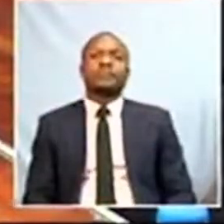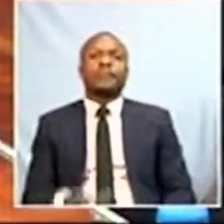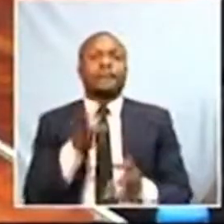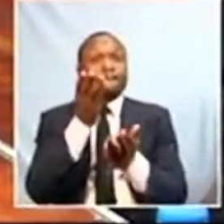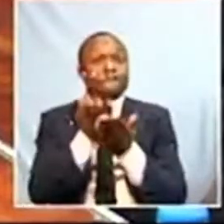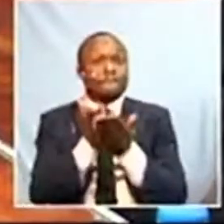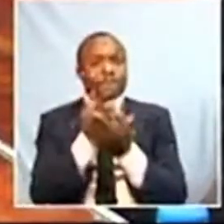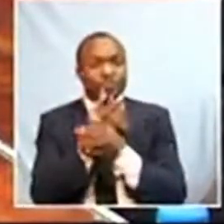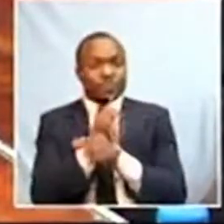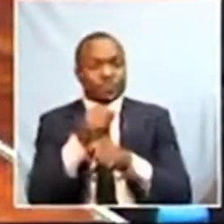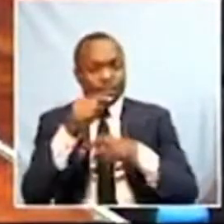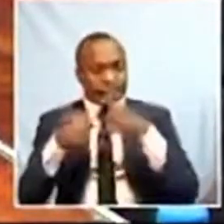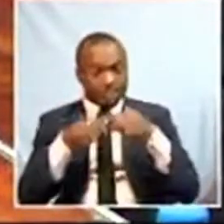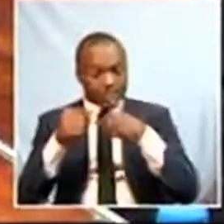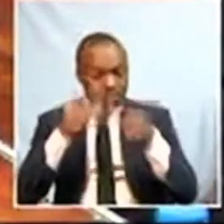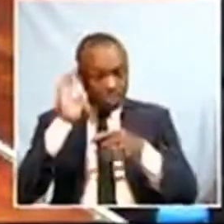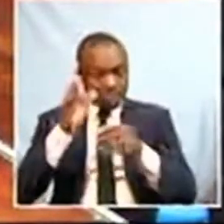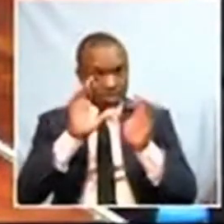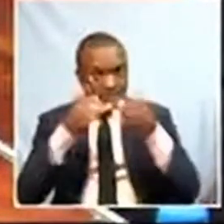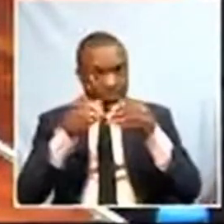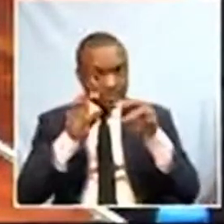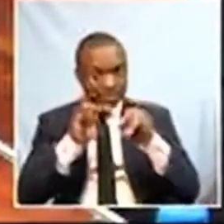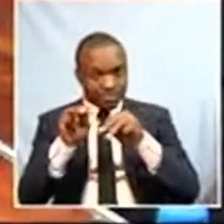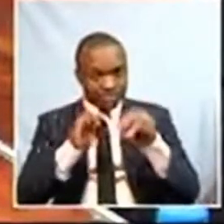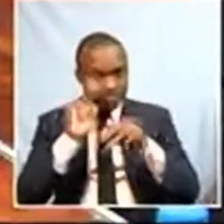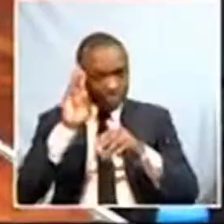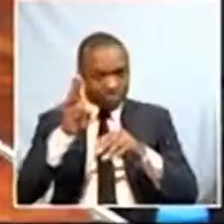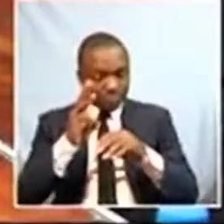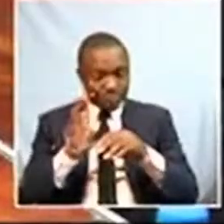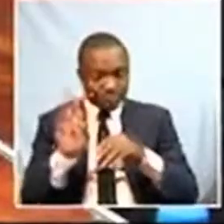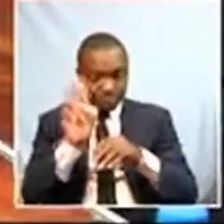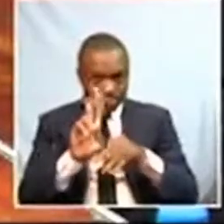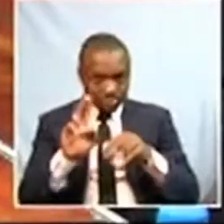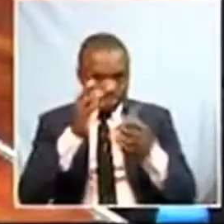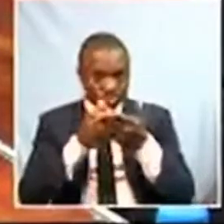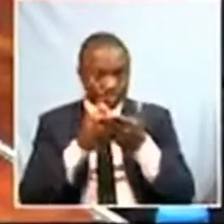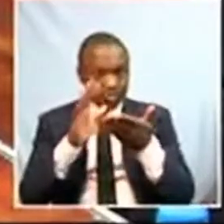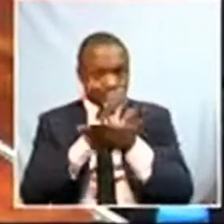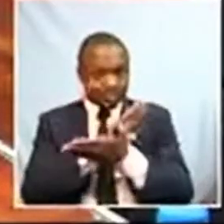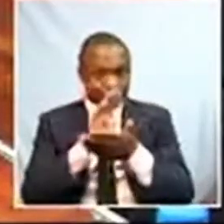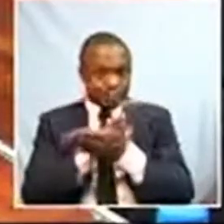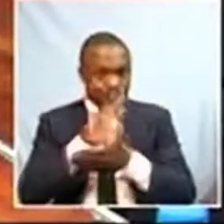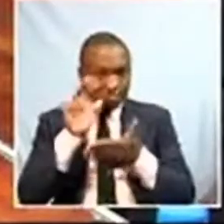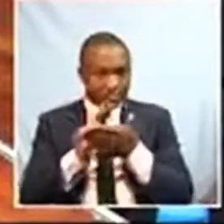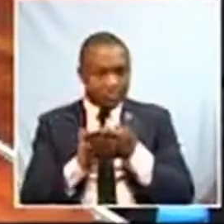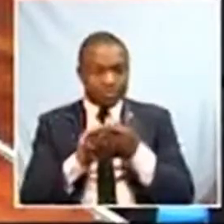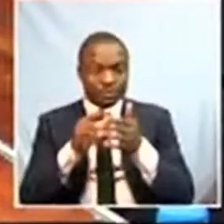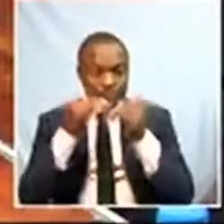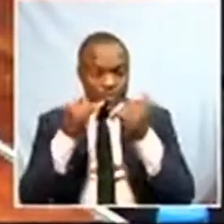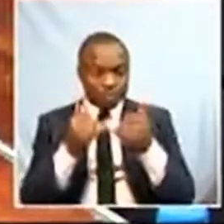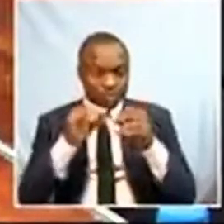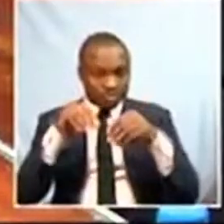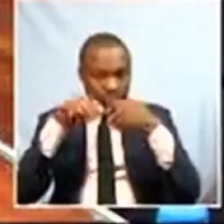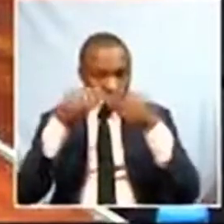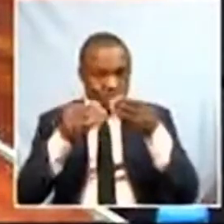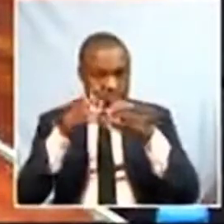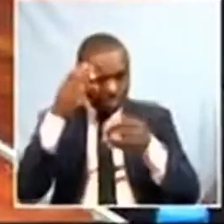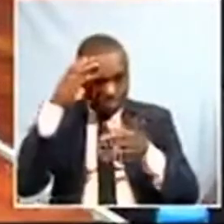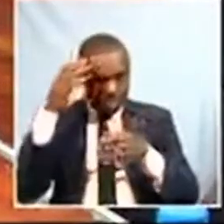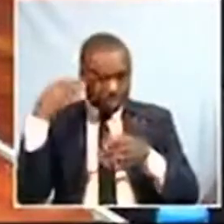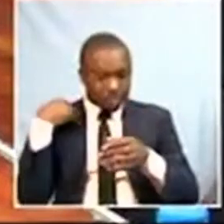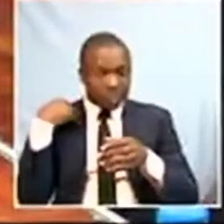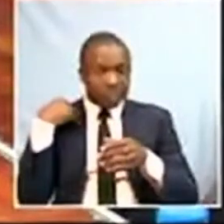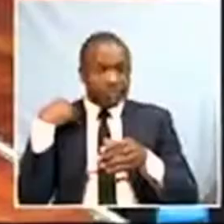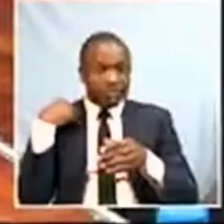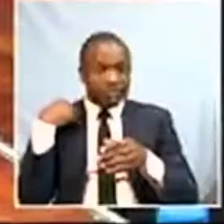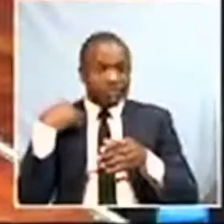Remedial measure. Going forward, Council management will take advantage of the speedy approval system, which has now been delegated to the Office of the Provincial